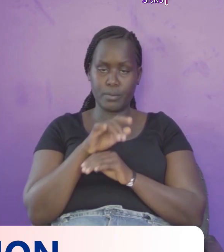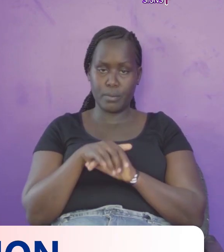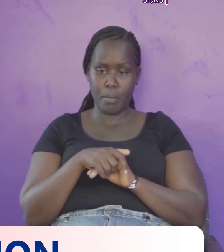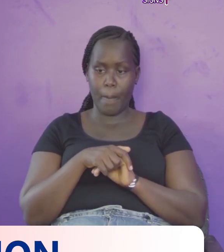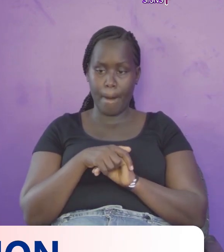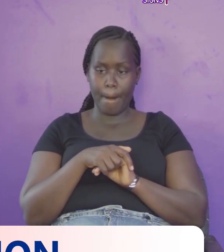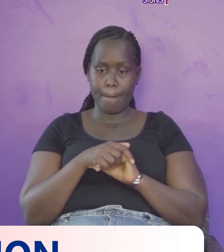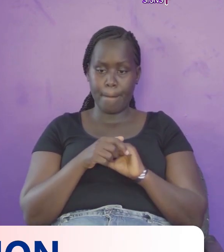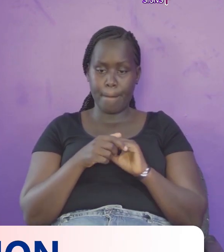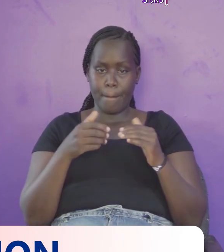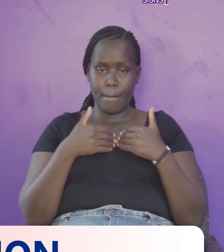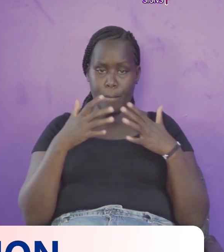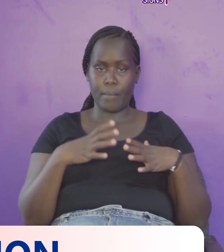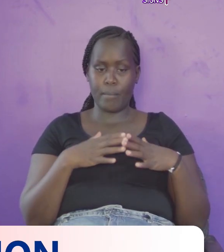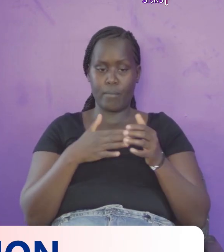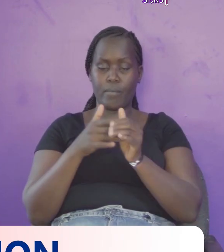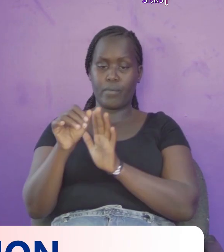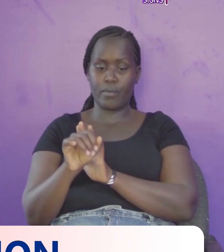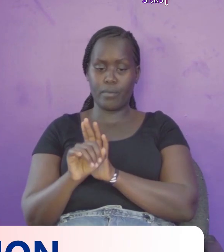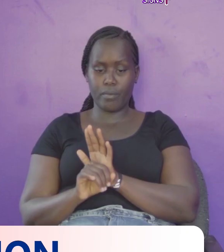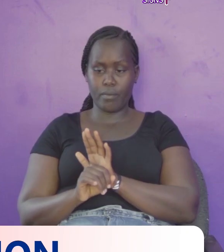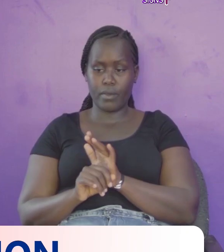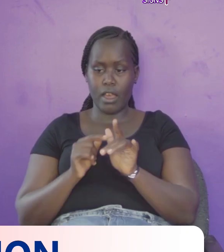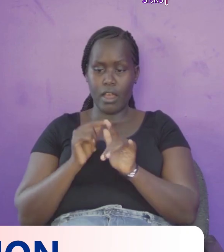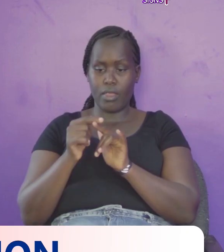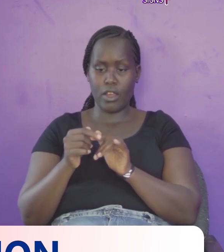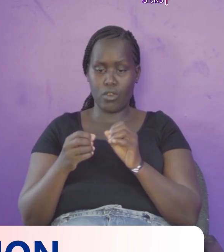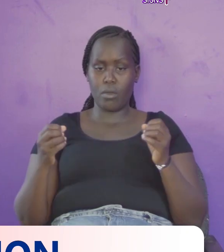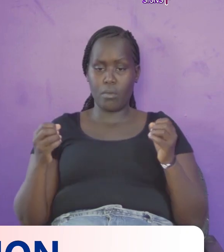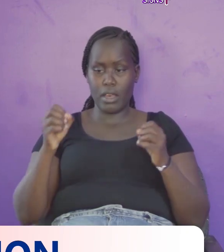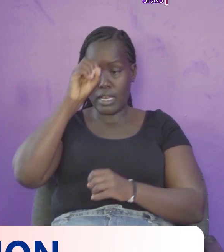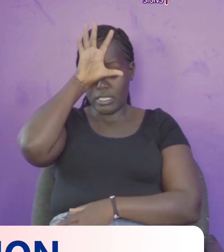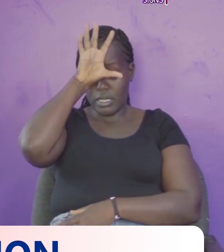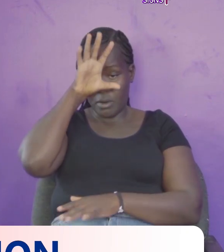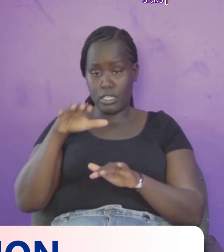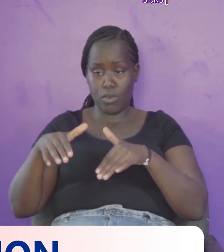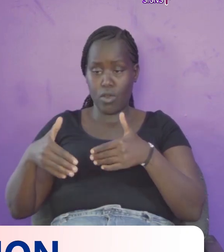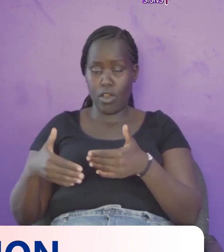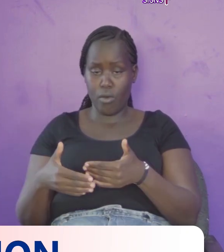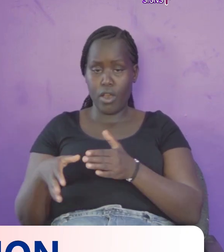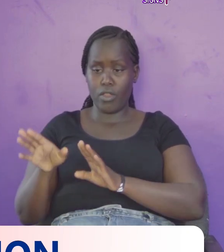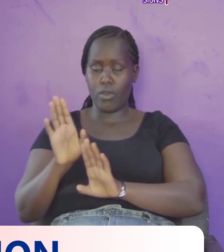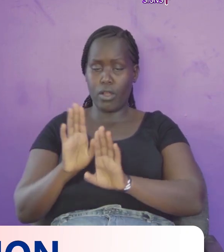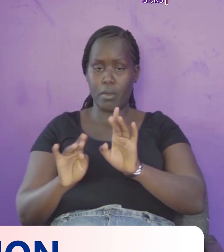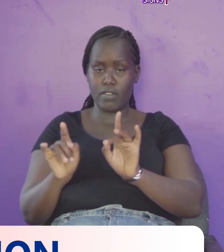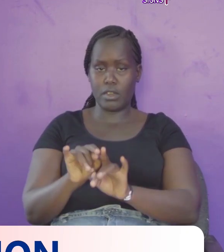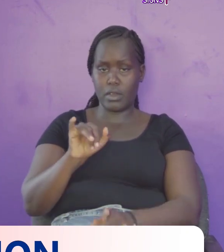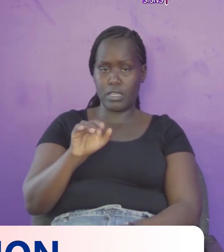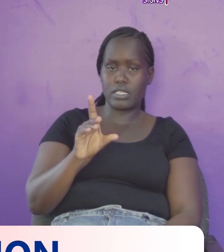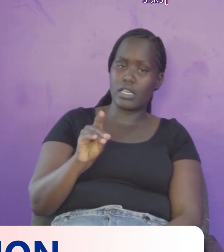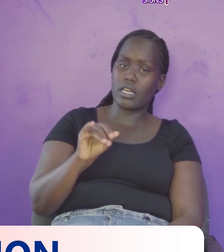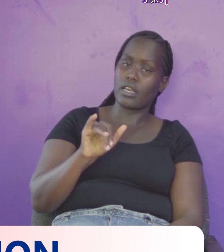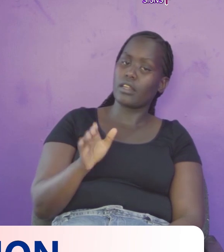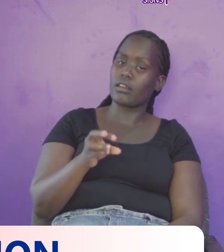Put those people in leadership, and you would be surprised at how They will would behave like Idi Amin. They will